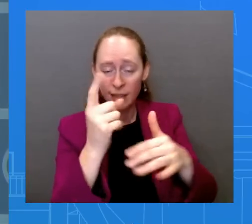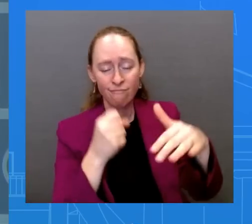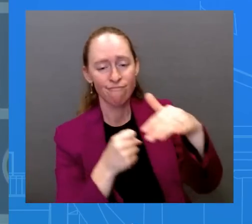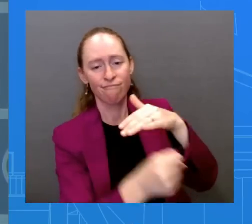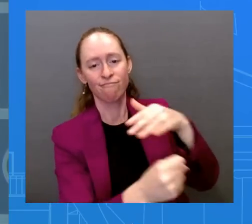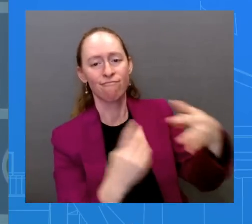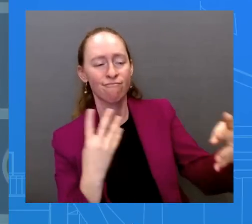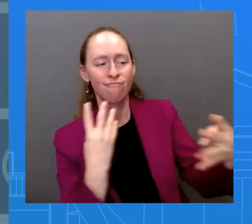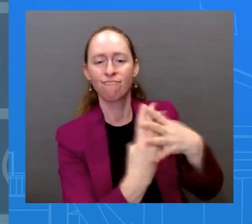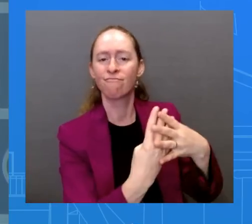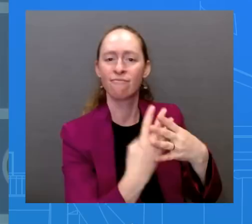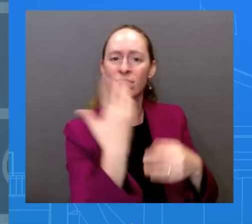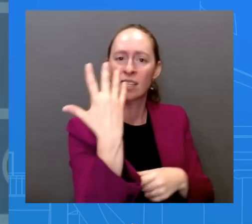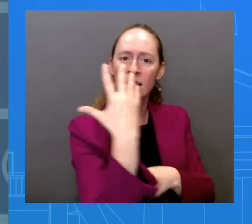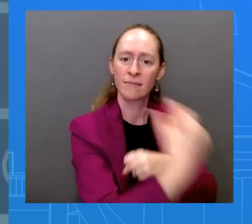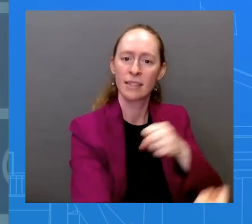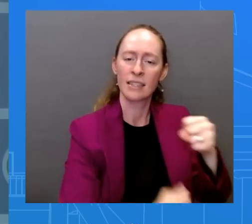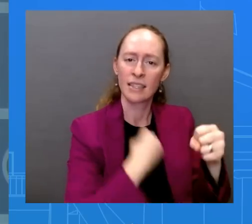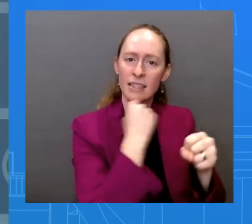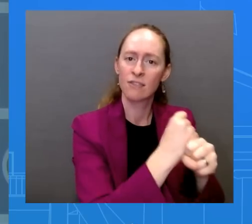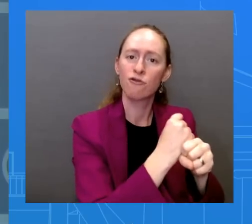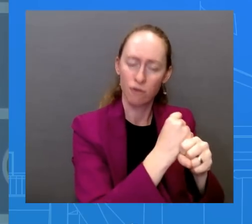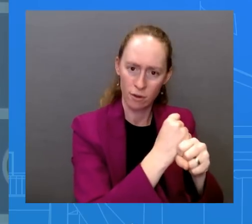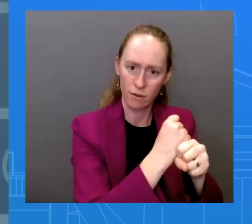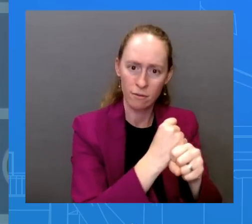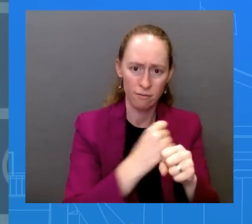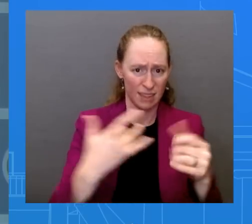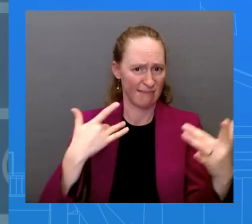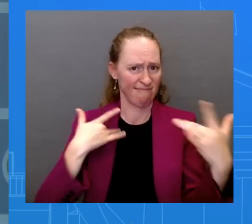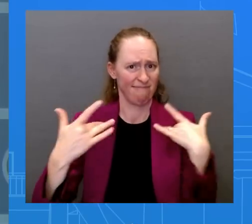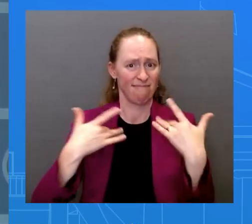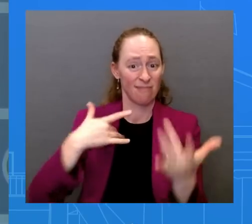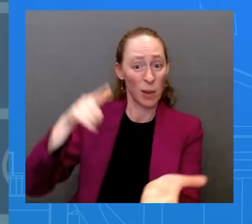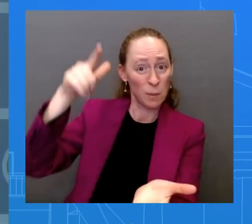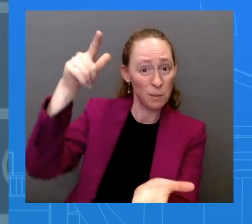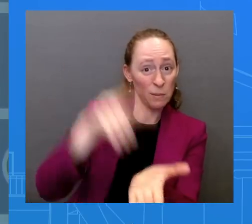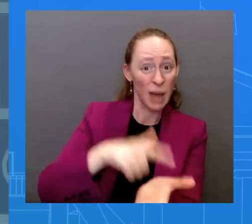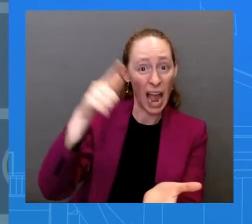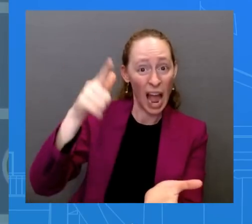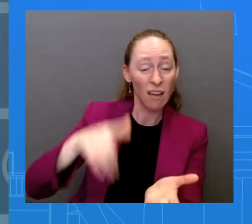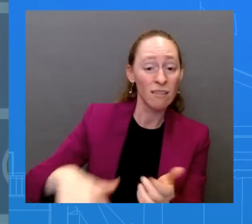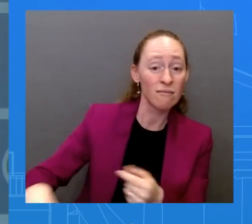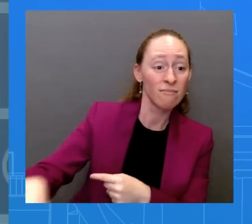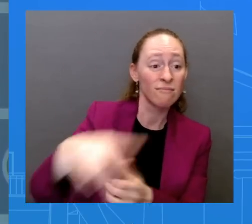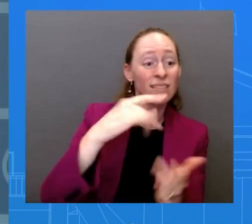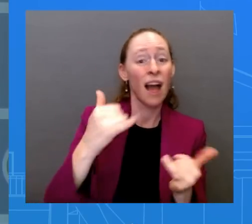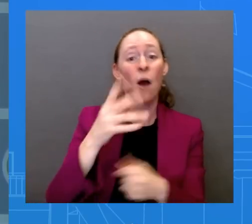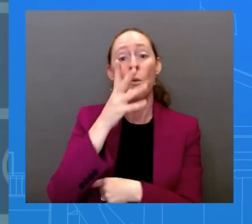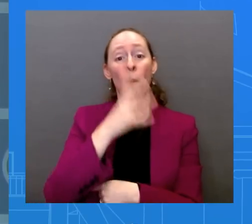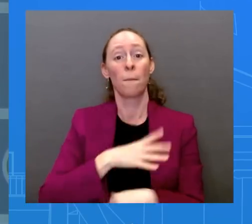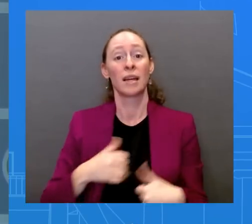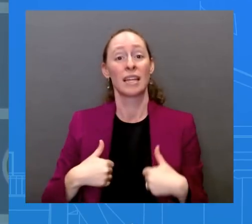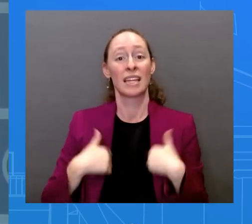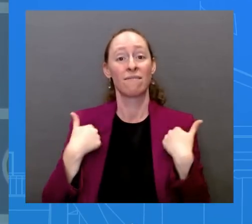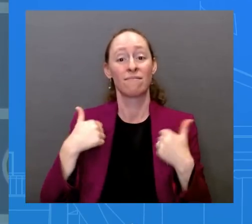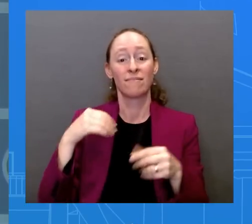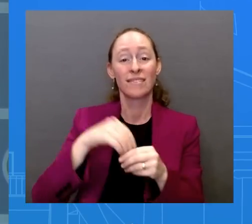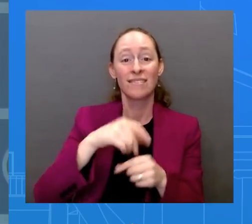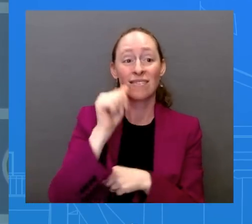would take Arizona women back to more than 150 years and subject them to a law from